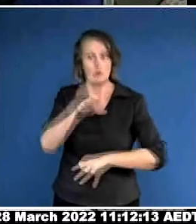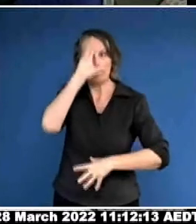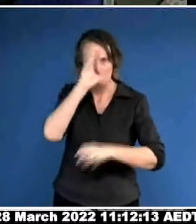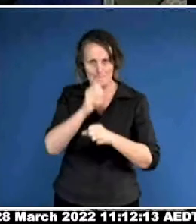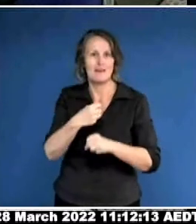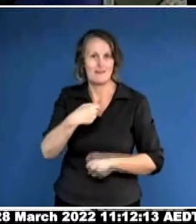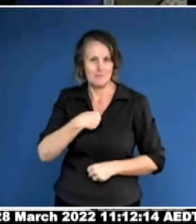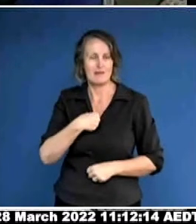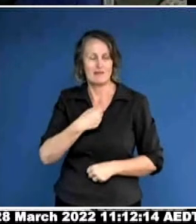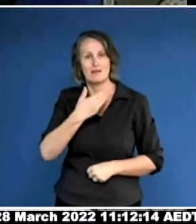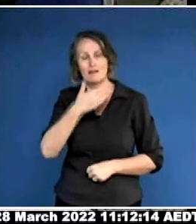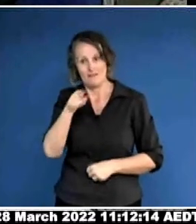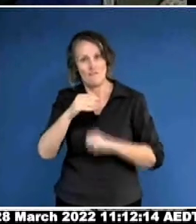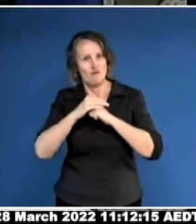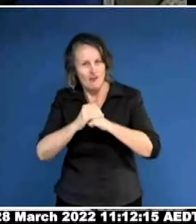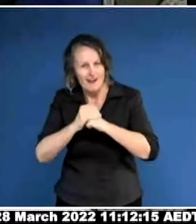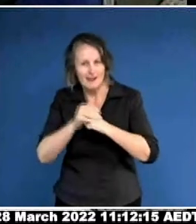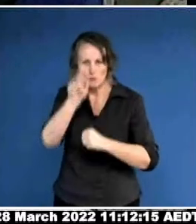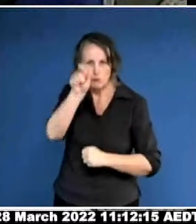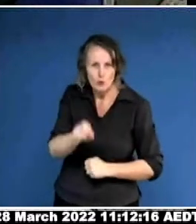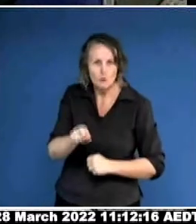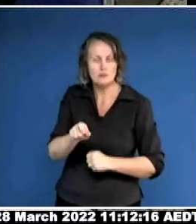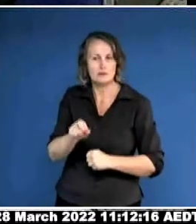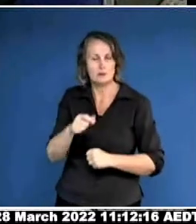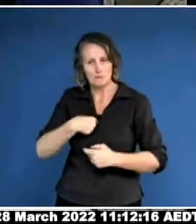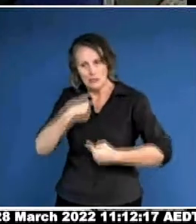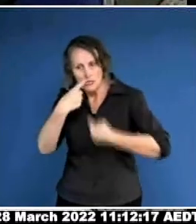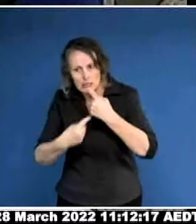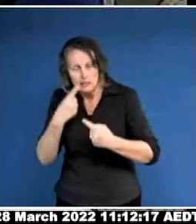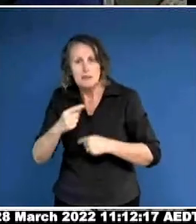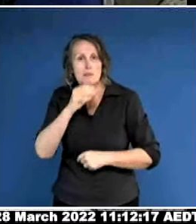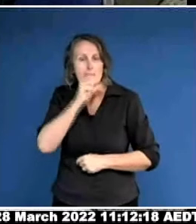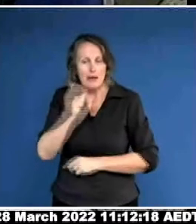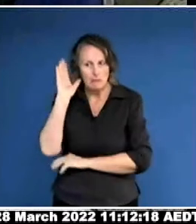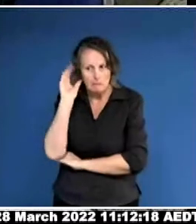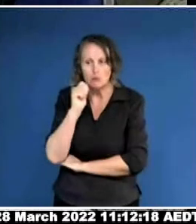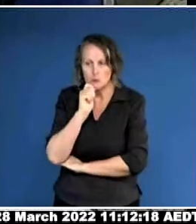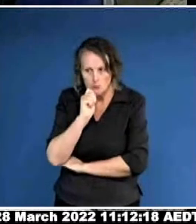friendly, helpful, very understanding, and he listened.